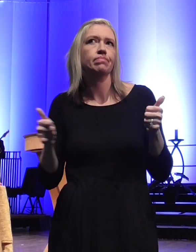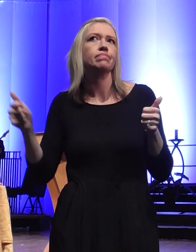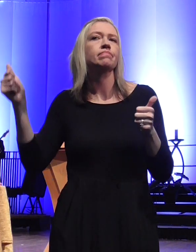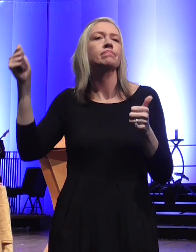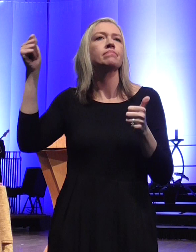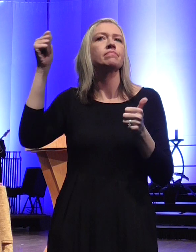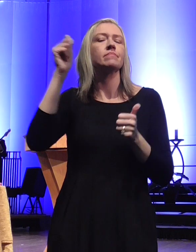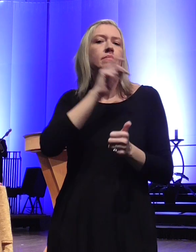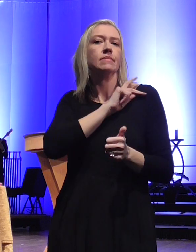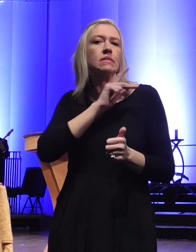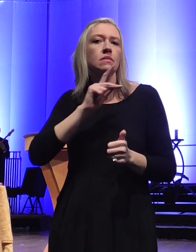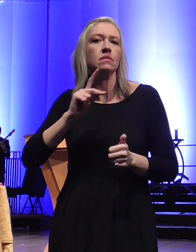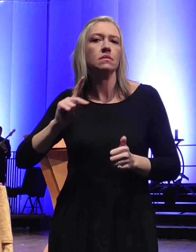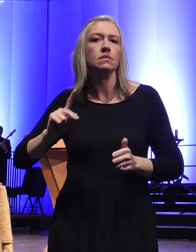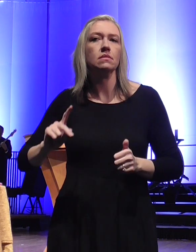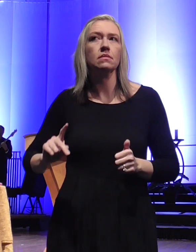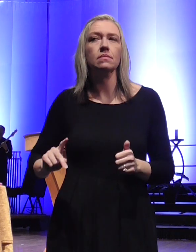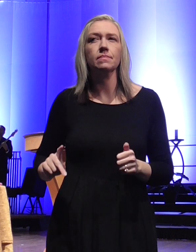Elyon,